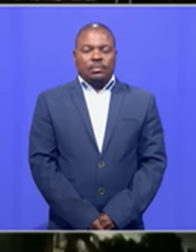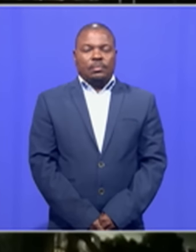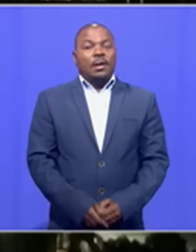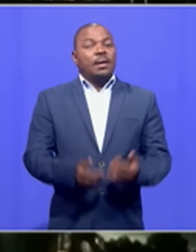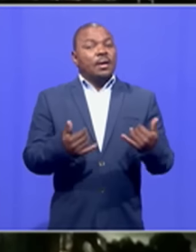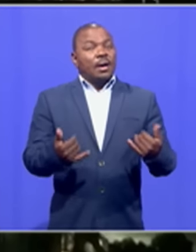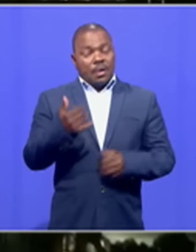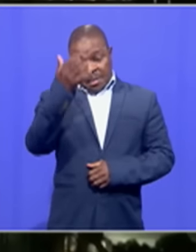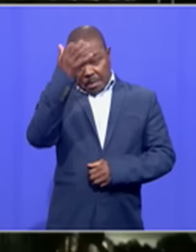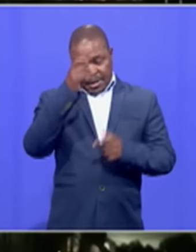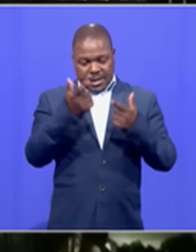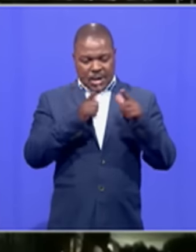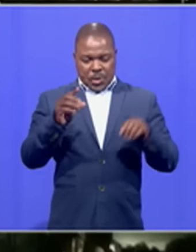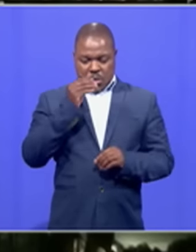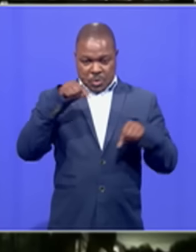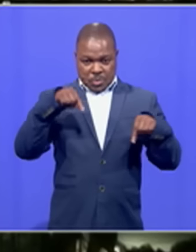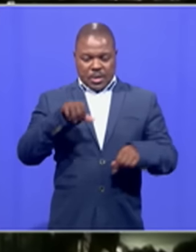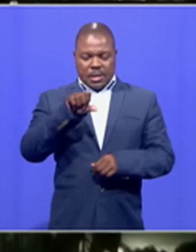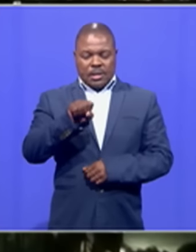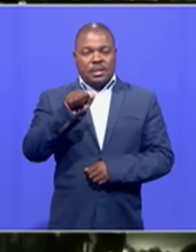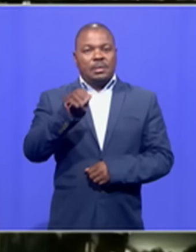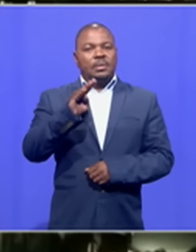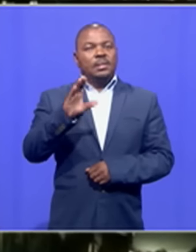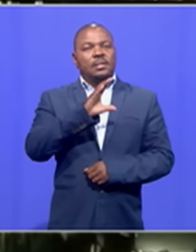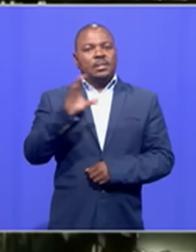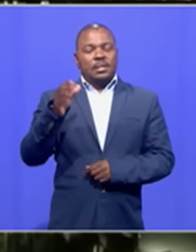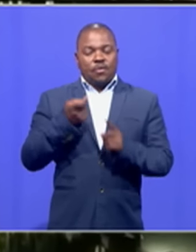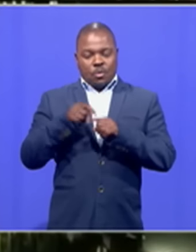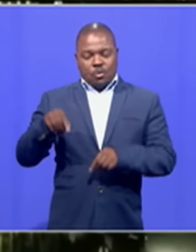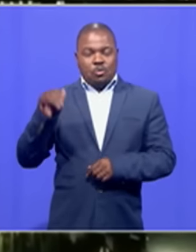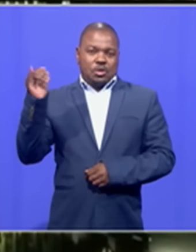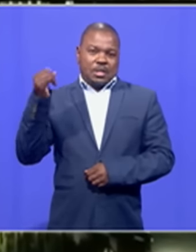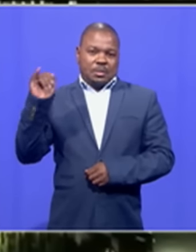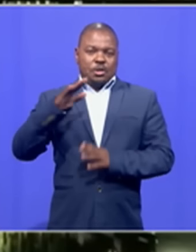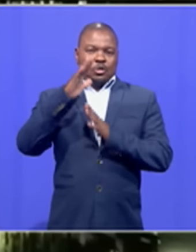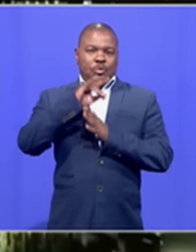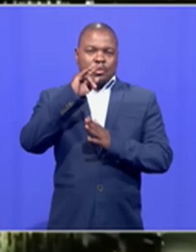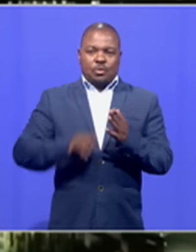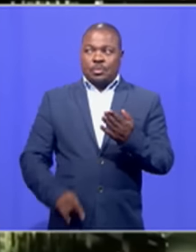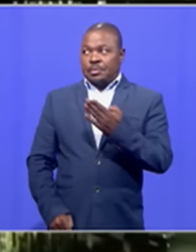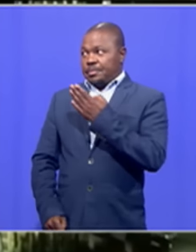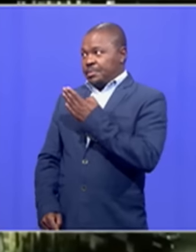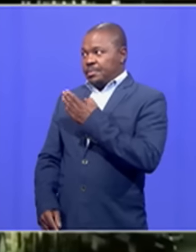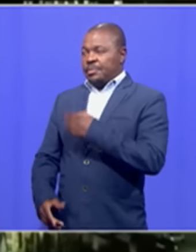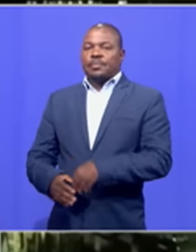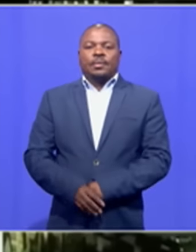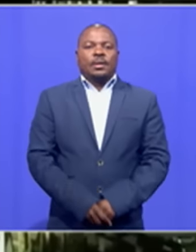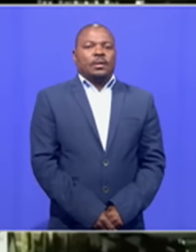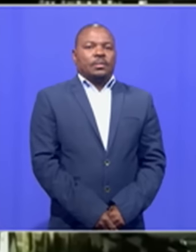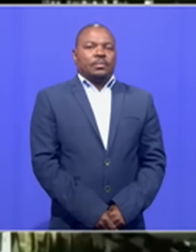Tšea ke ditaba tša sepedi tša SABC 2 go tšwa ka Auckland Park, Johannesburg. Ditlhogo tša tšona ke tše.